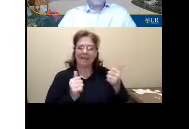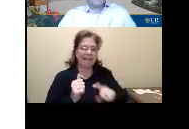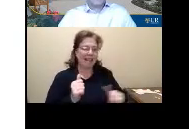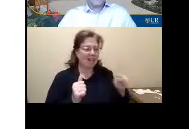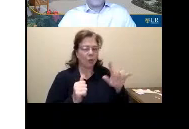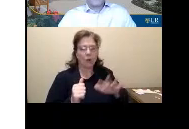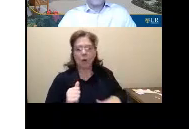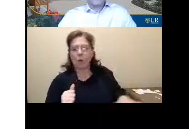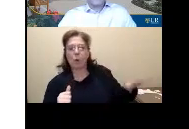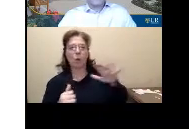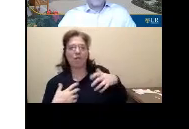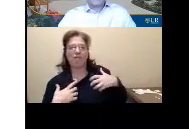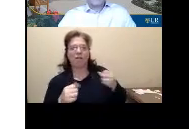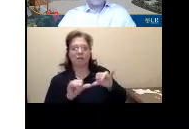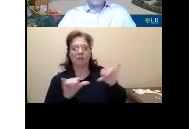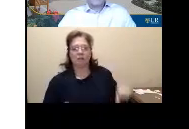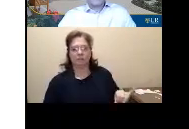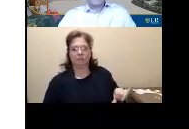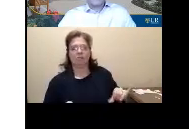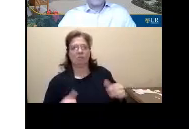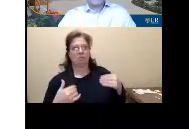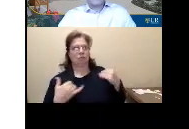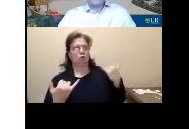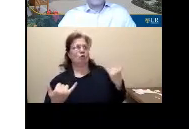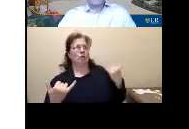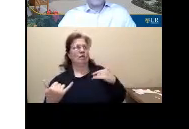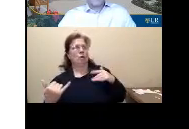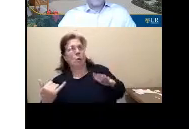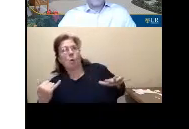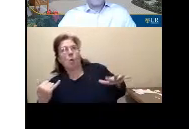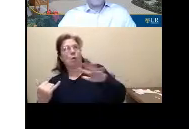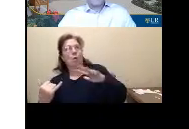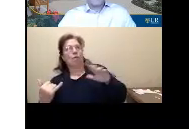system. We currently have 6